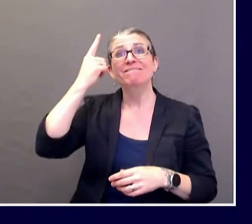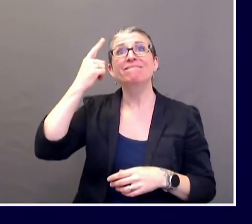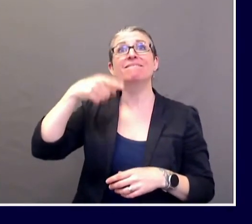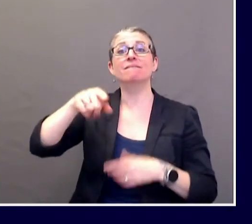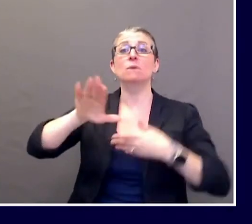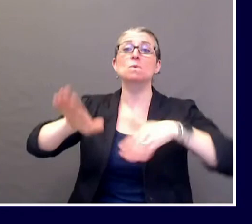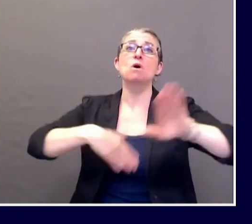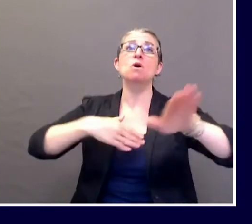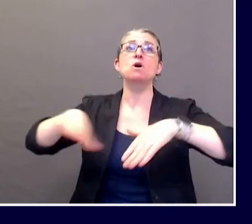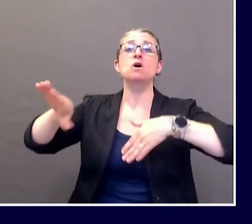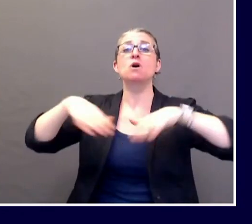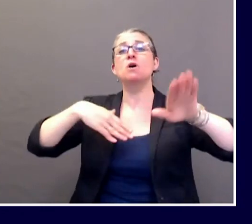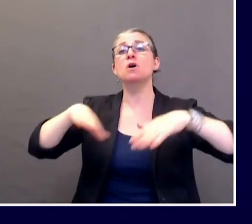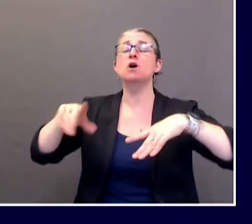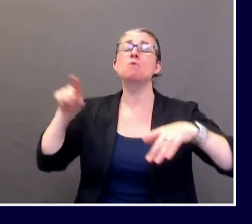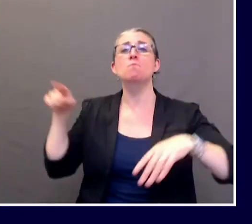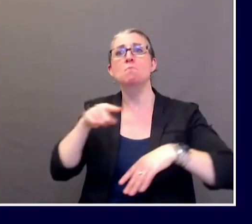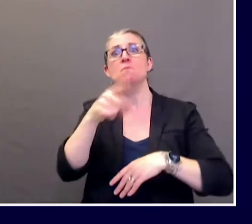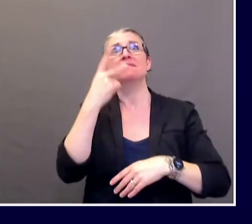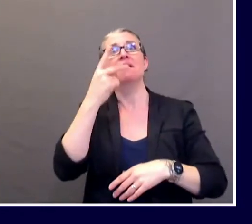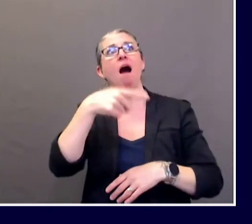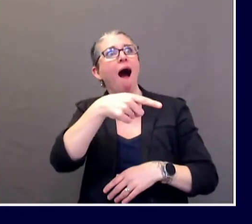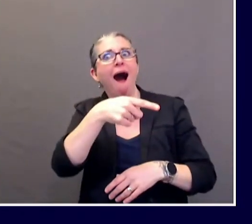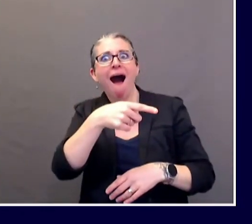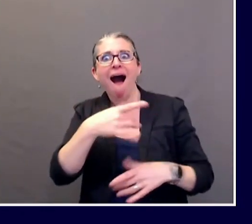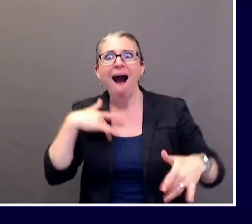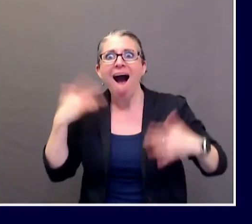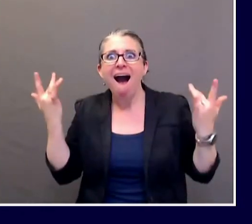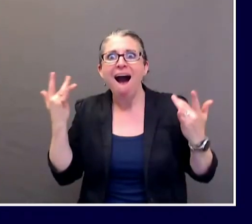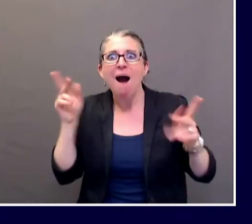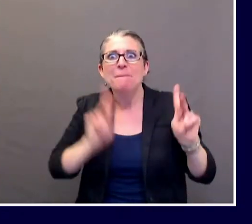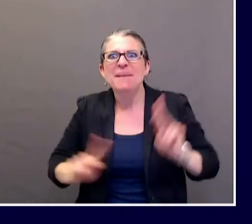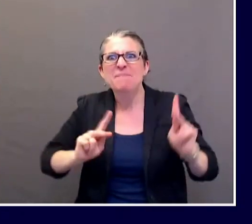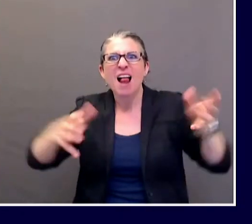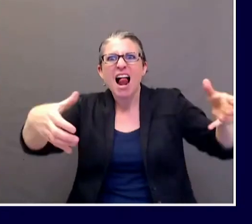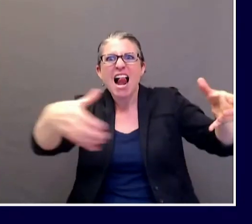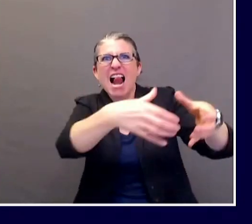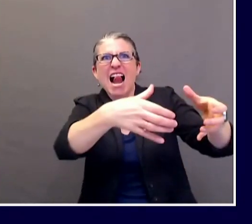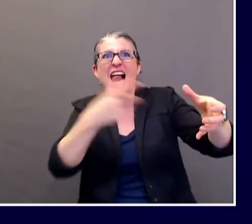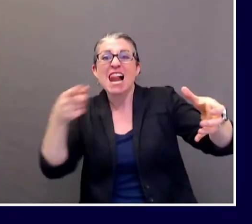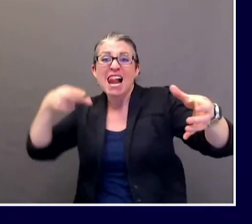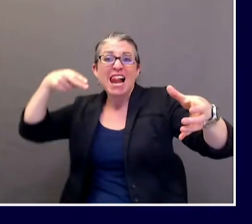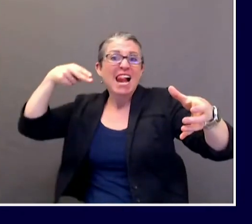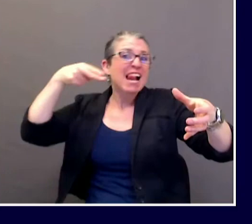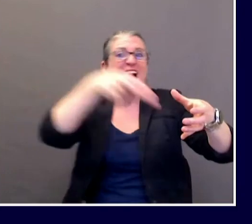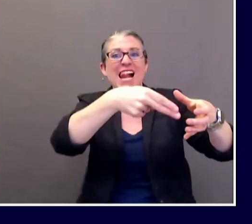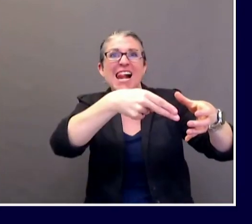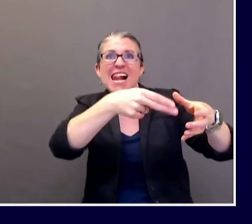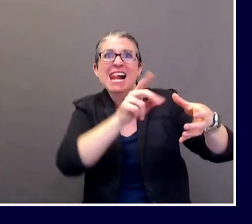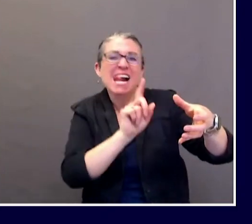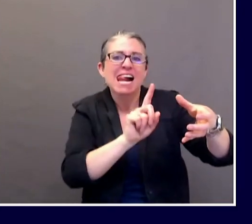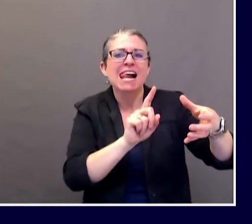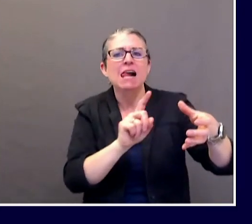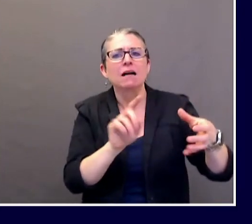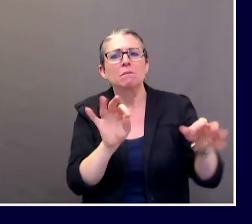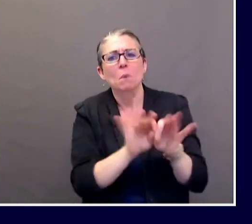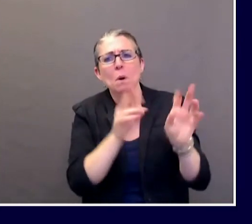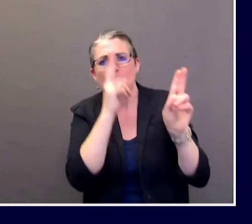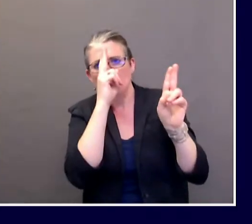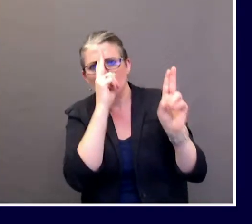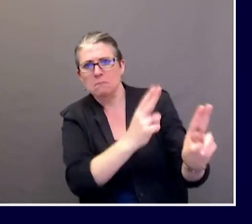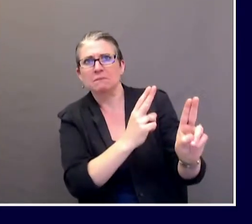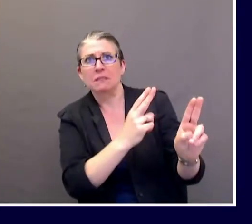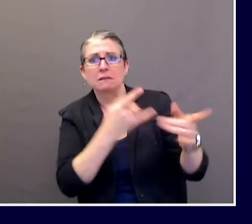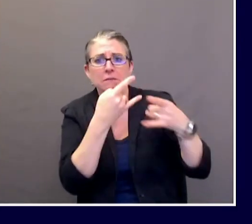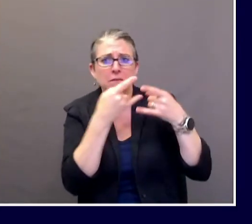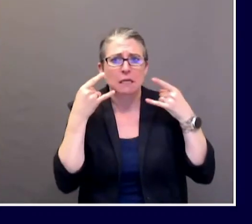throwing on a mask is easy to do. It's the respectful thing to do too. But in terms of other activities that you mentioned, like dining outdoors,